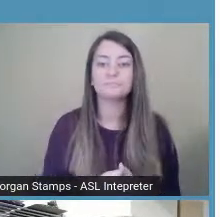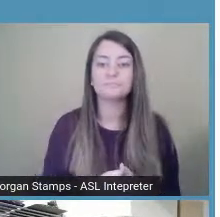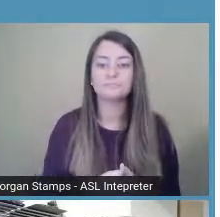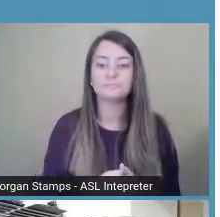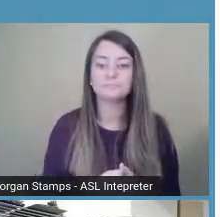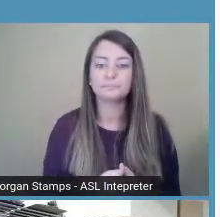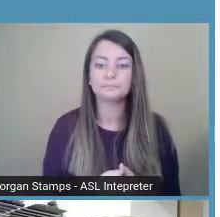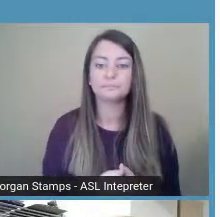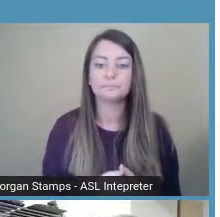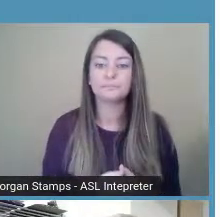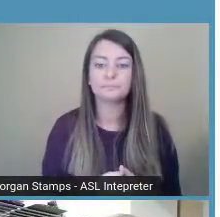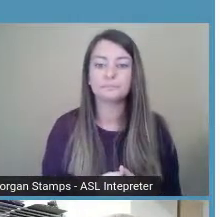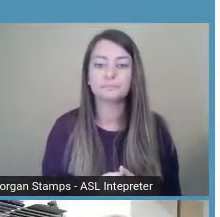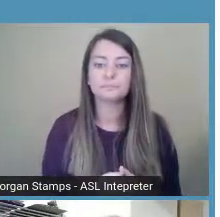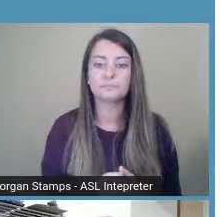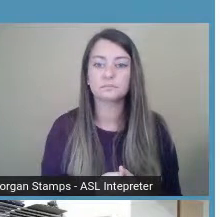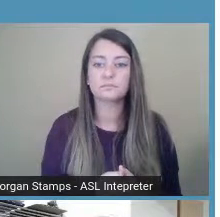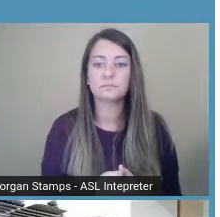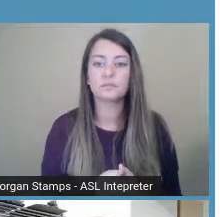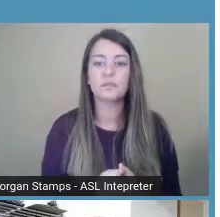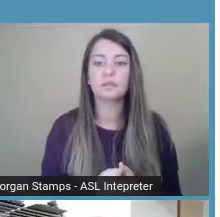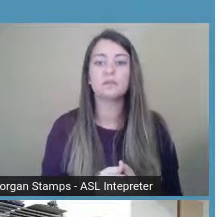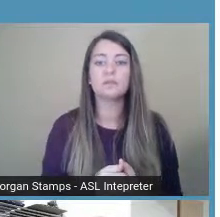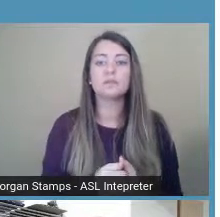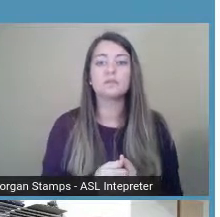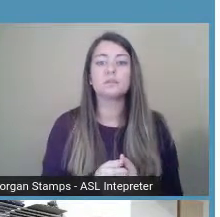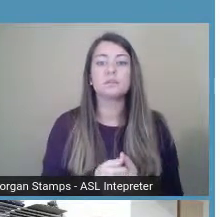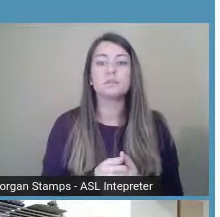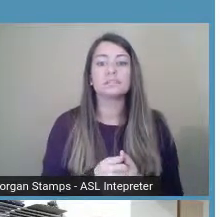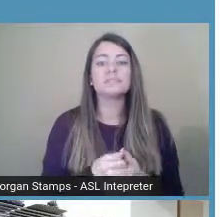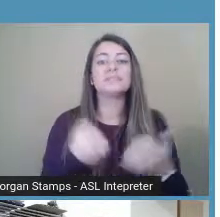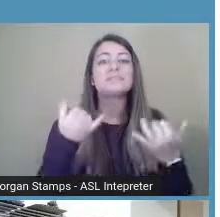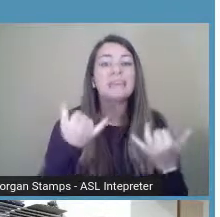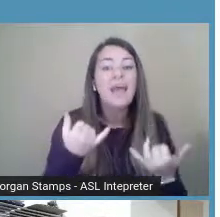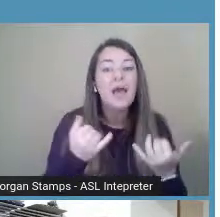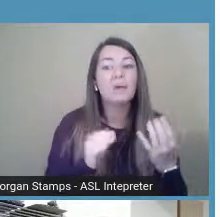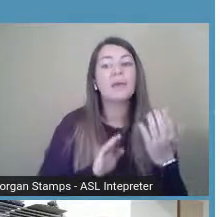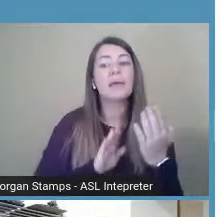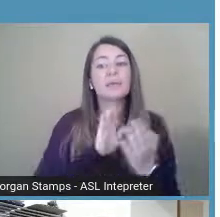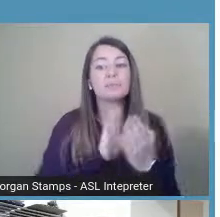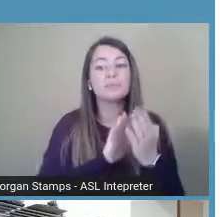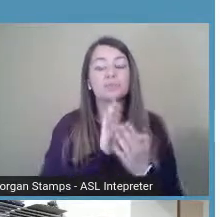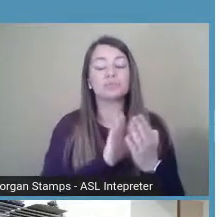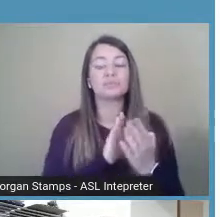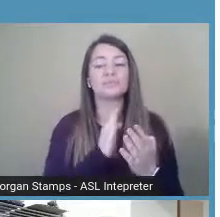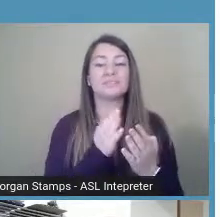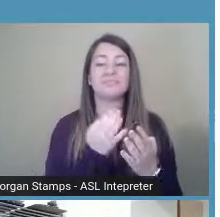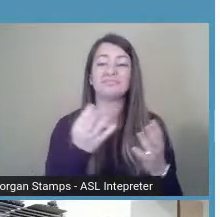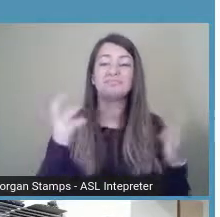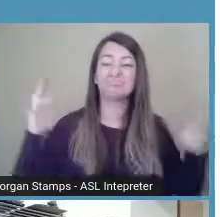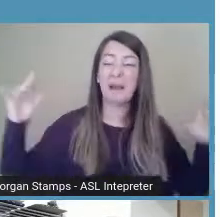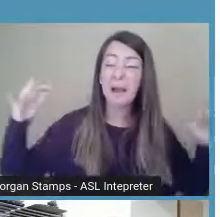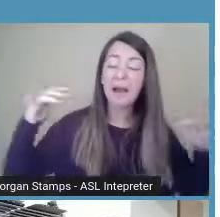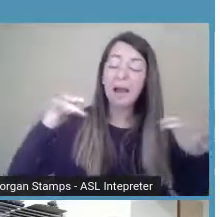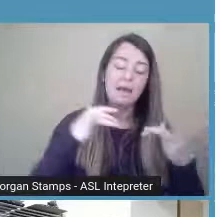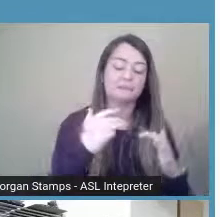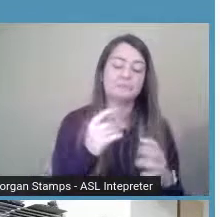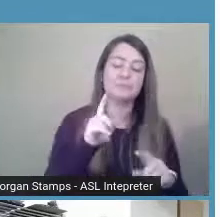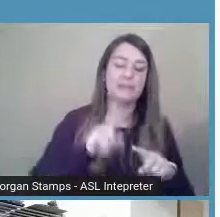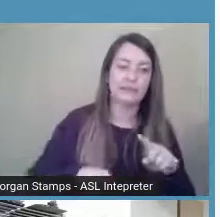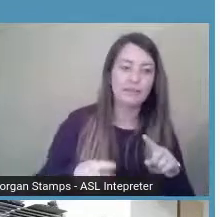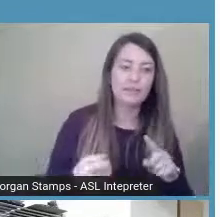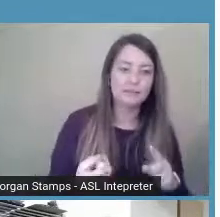adults. Virtual participants register through our website in advance using our e-commerce